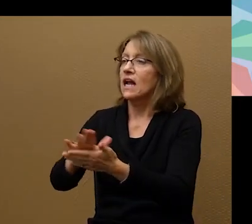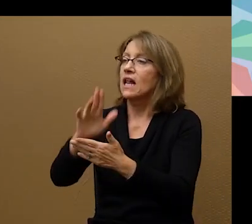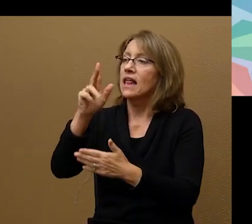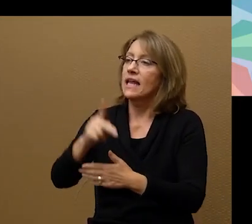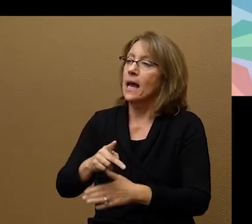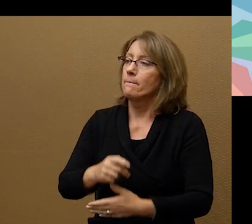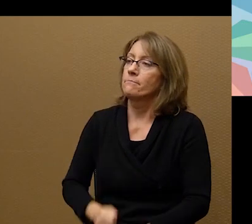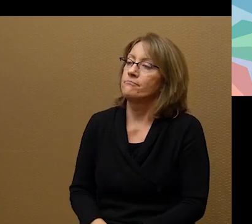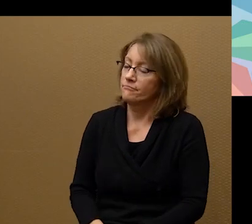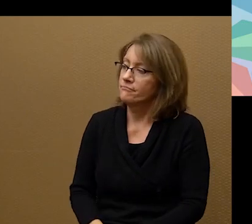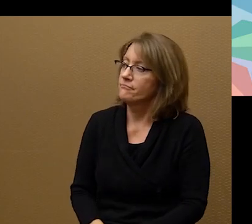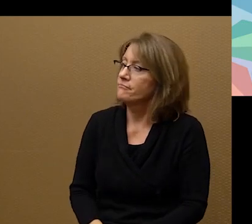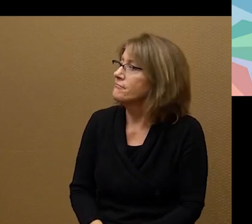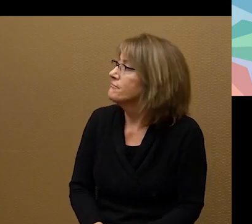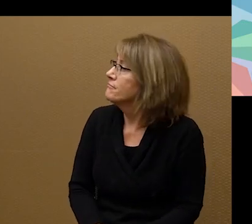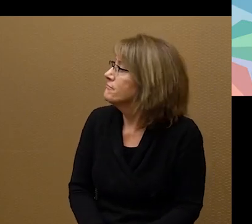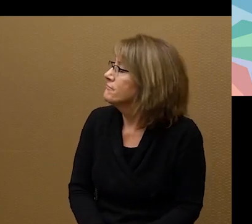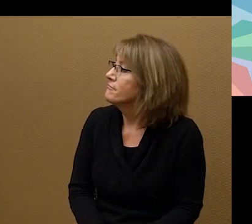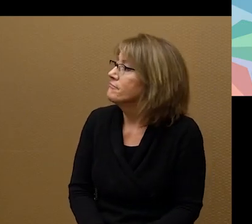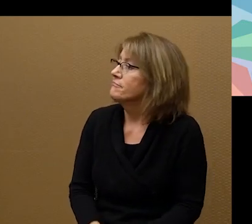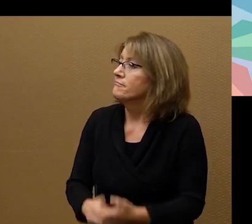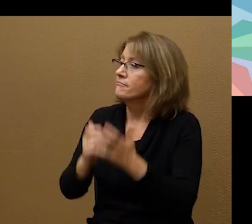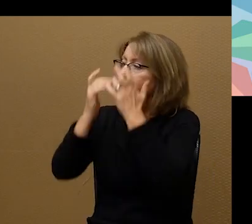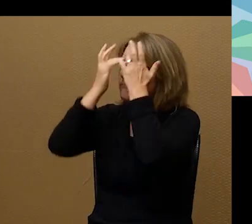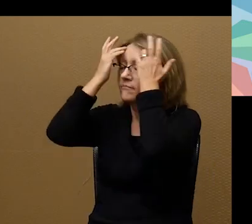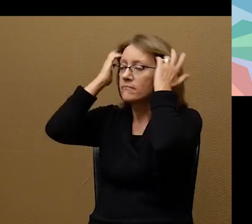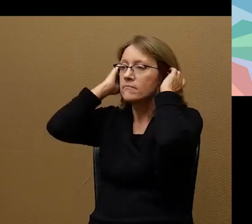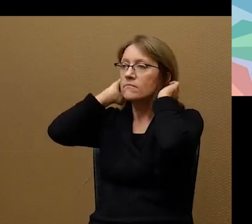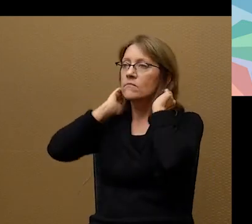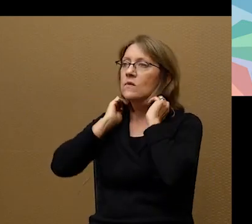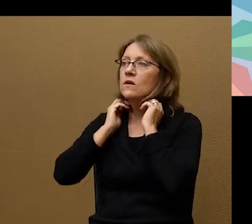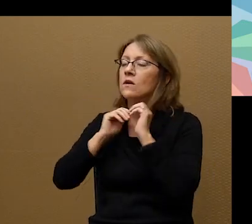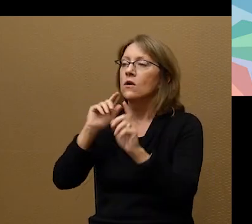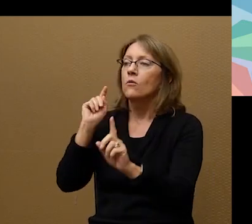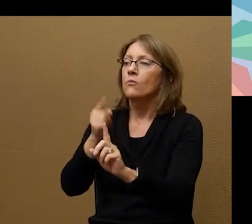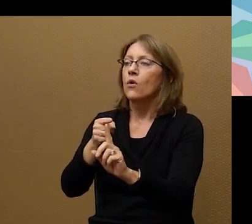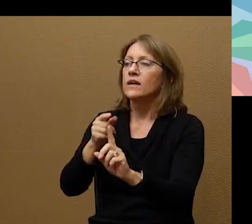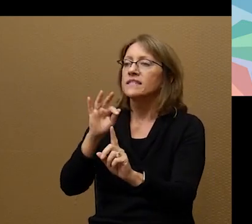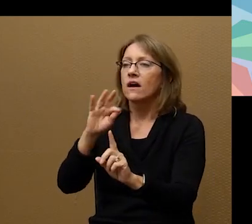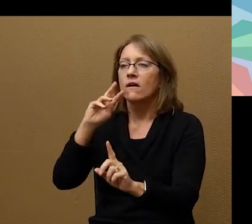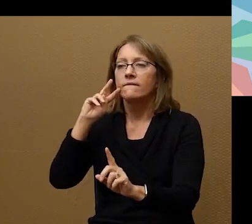Point of view modeling is very similar,